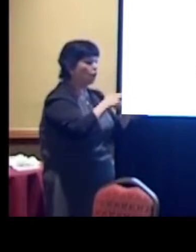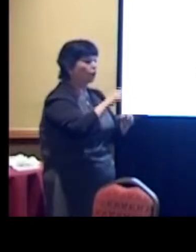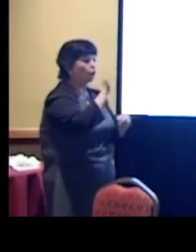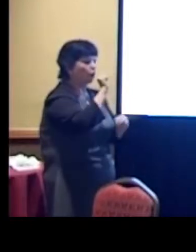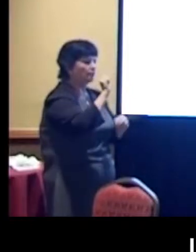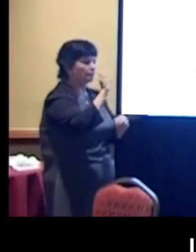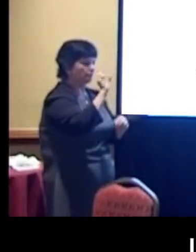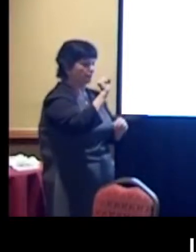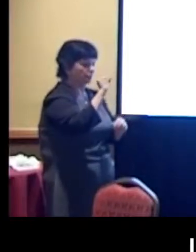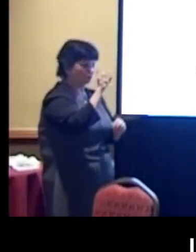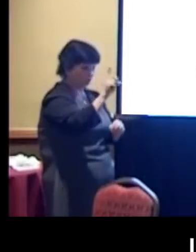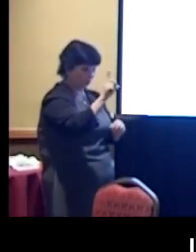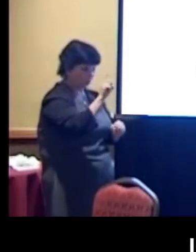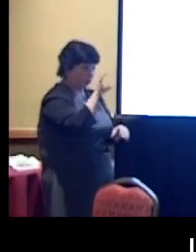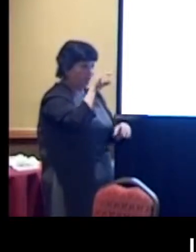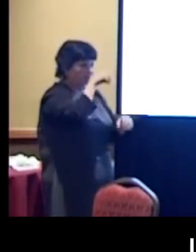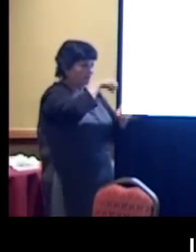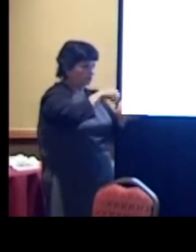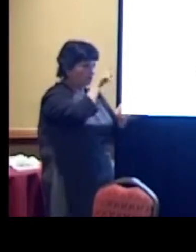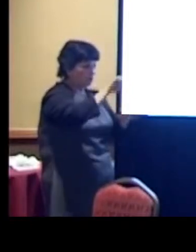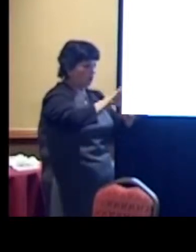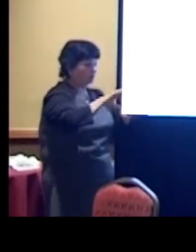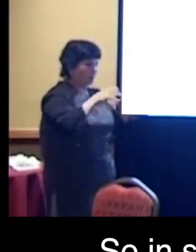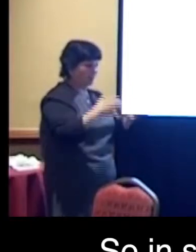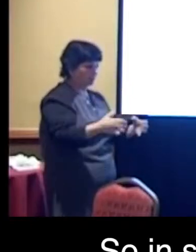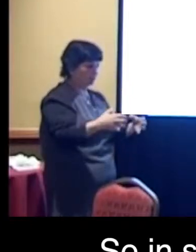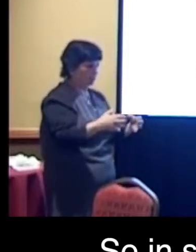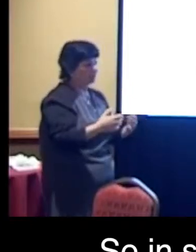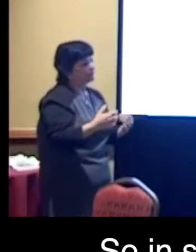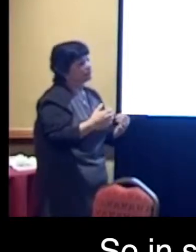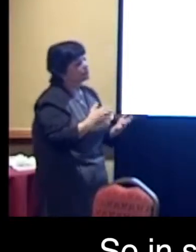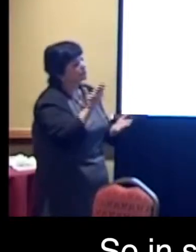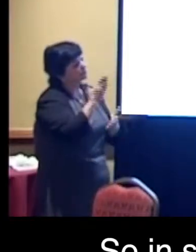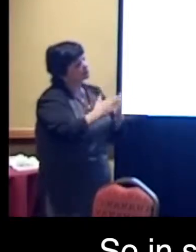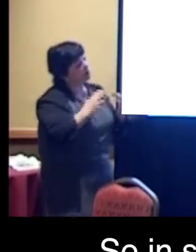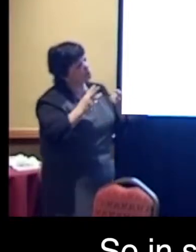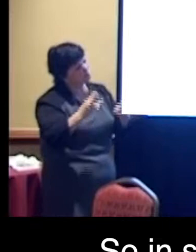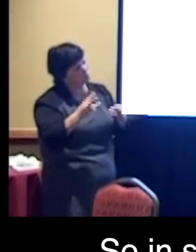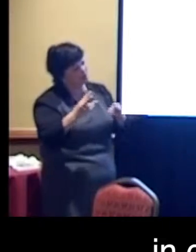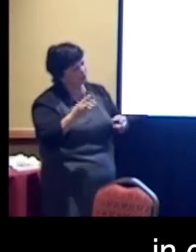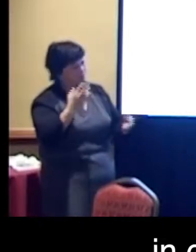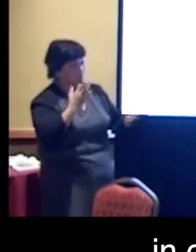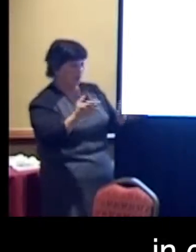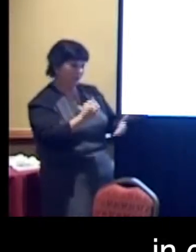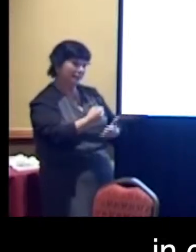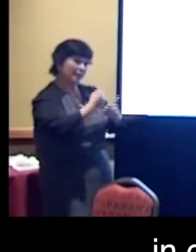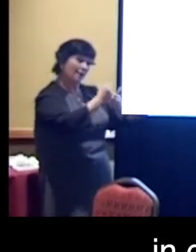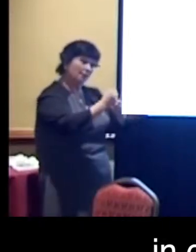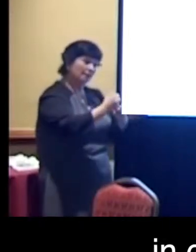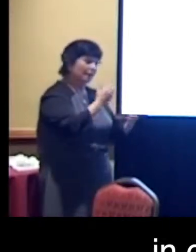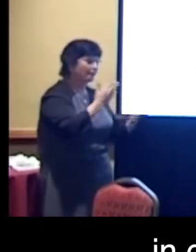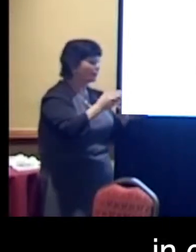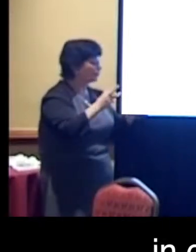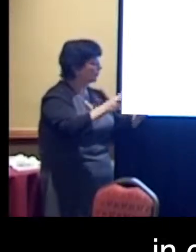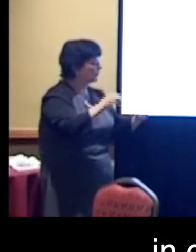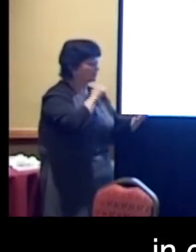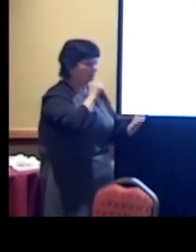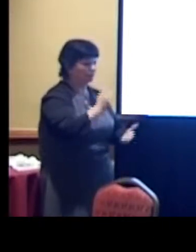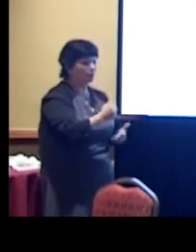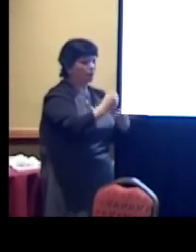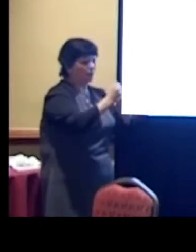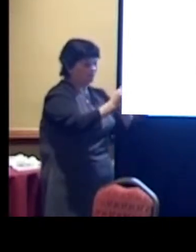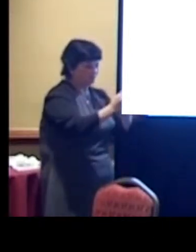spectrum disorder. It's all under one umbrella. So in some ways that might be helpful, in other ways it's not so